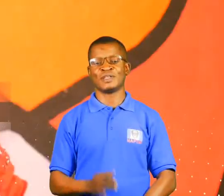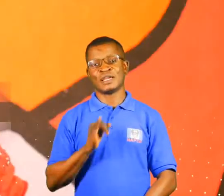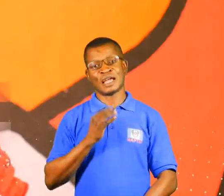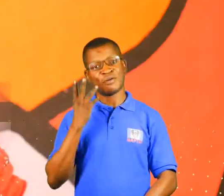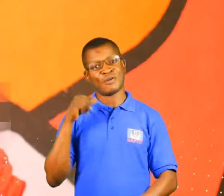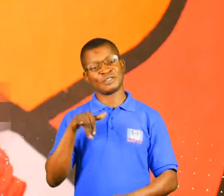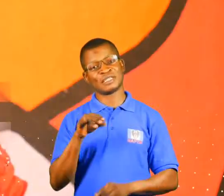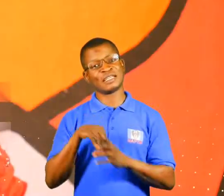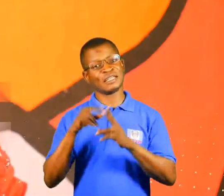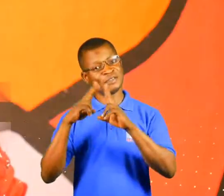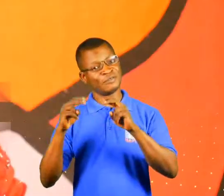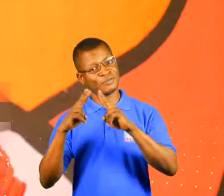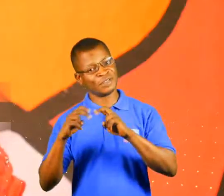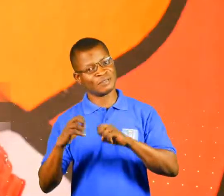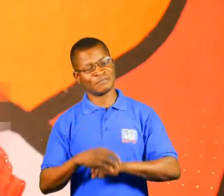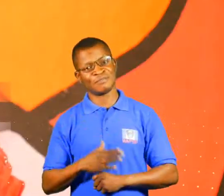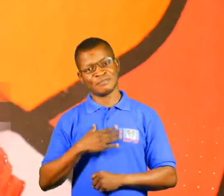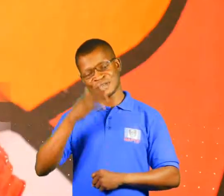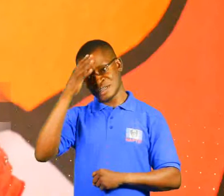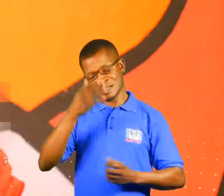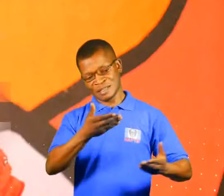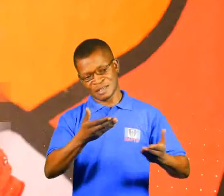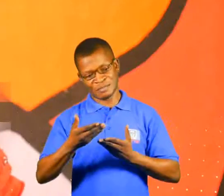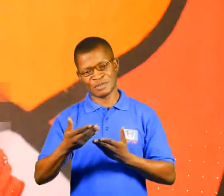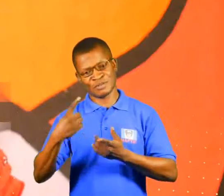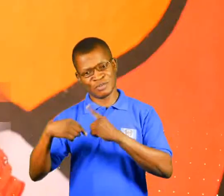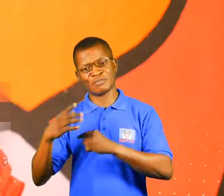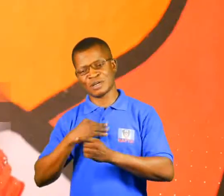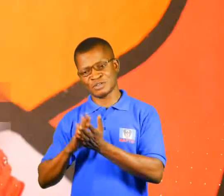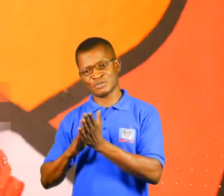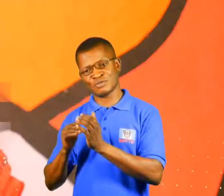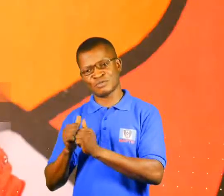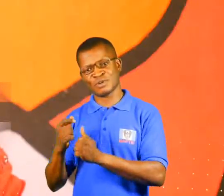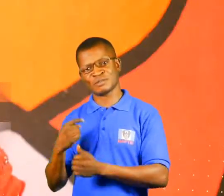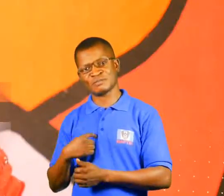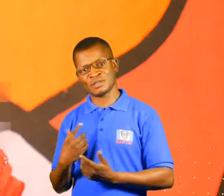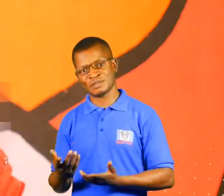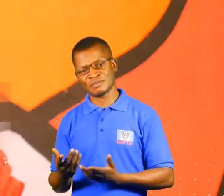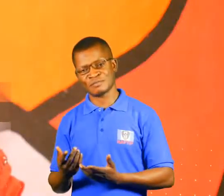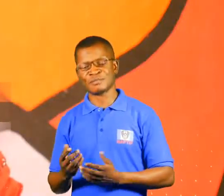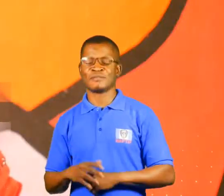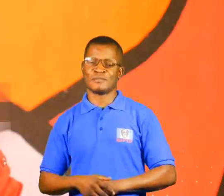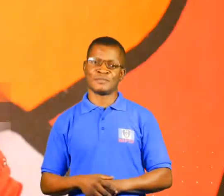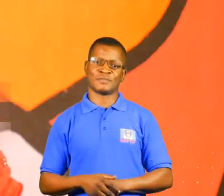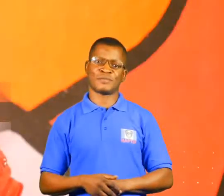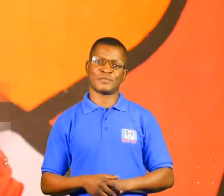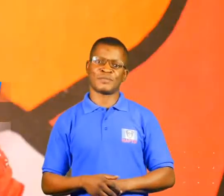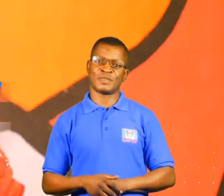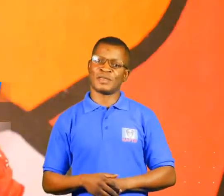I was staying in the village, so my dad decided to come and carry me in the village. I should come and school with him at Pianco,